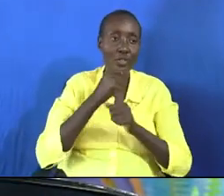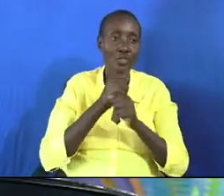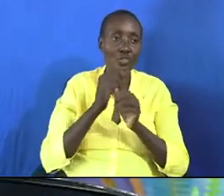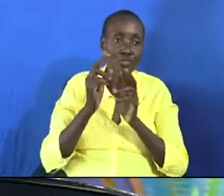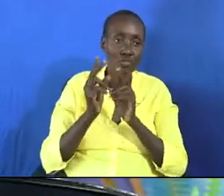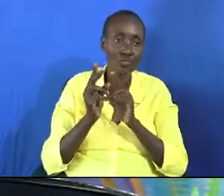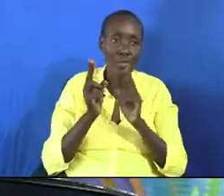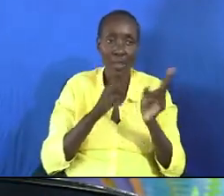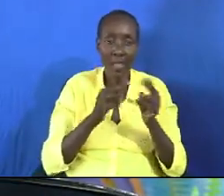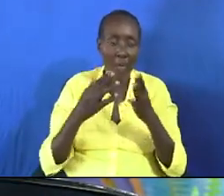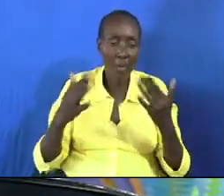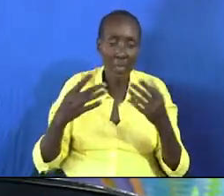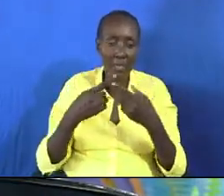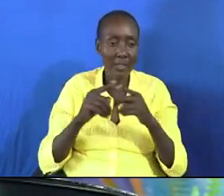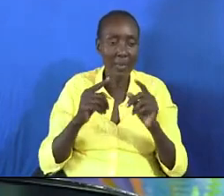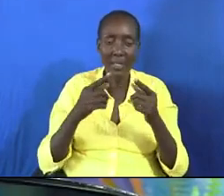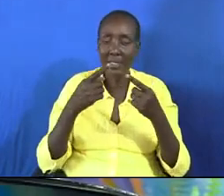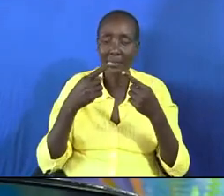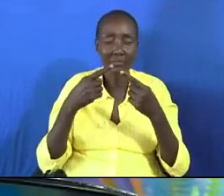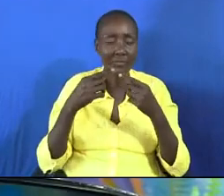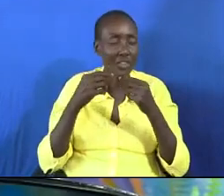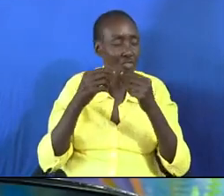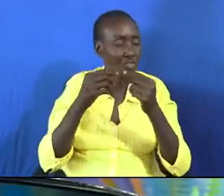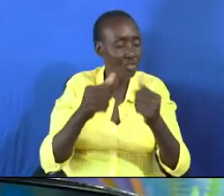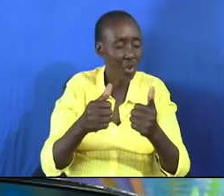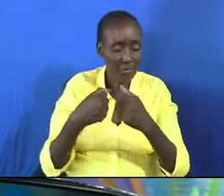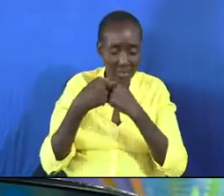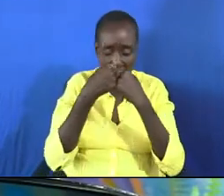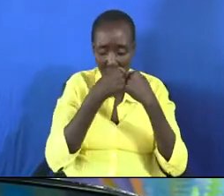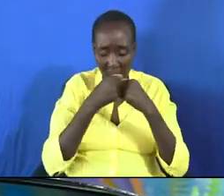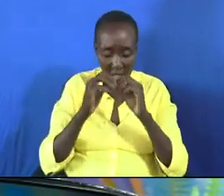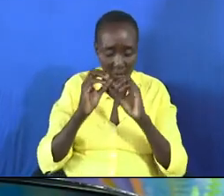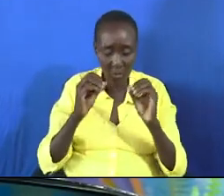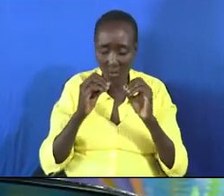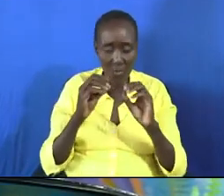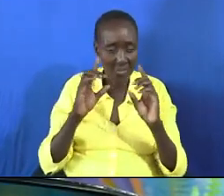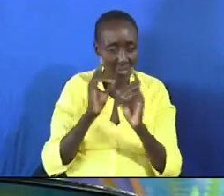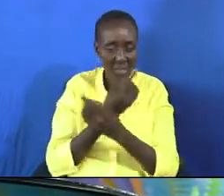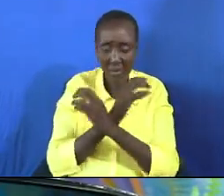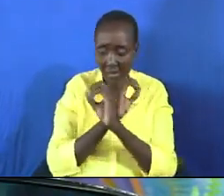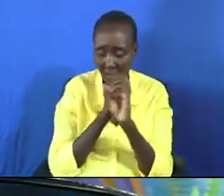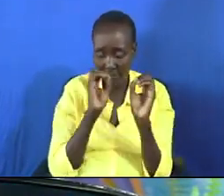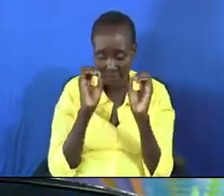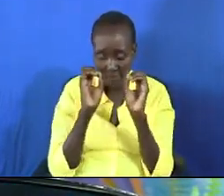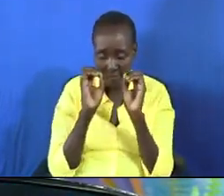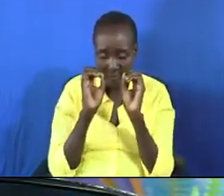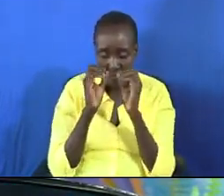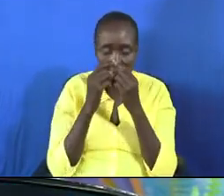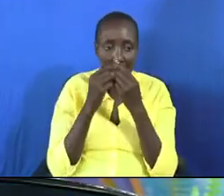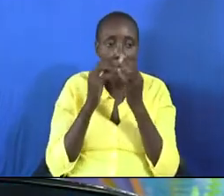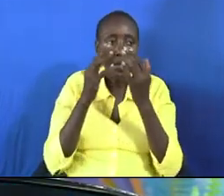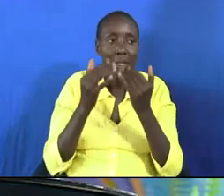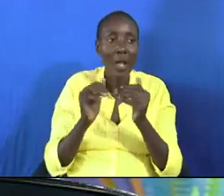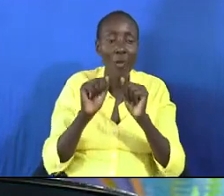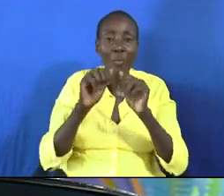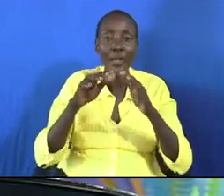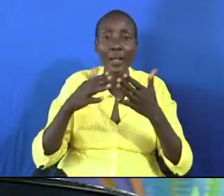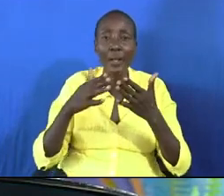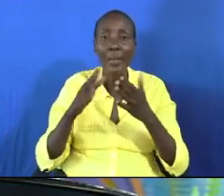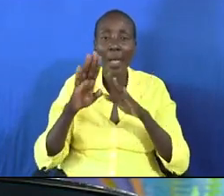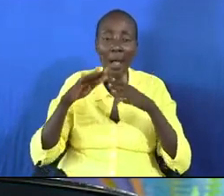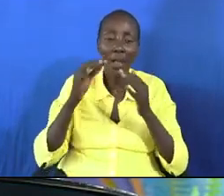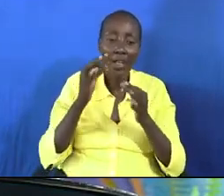daily things, but they will not overcome. They will not make a difference. How would it be